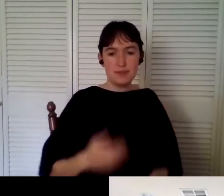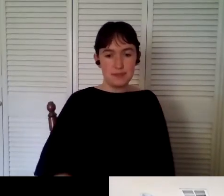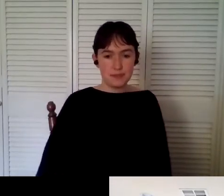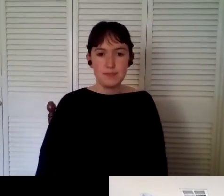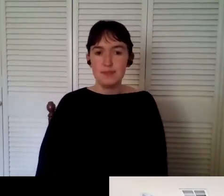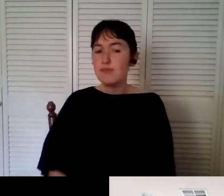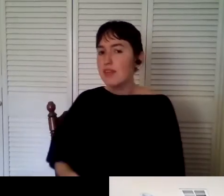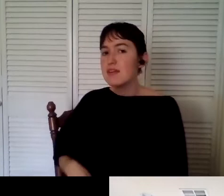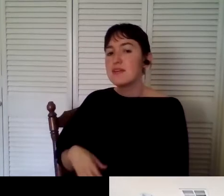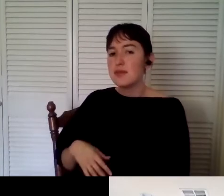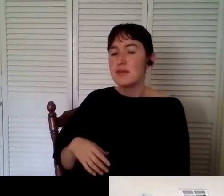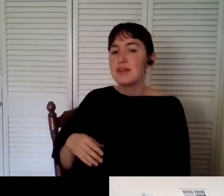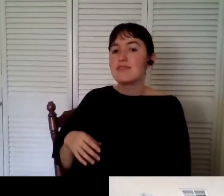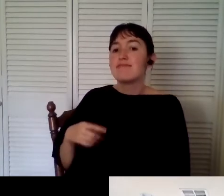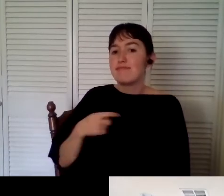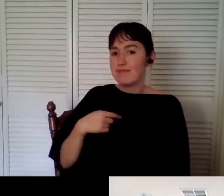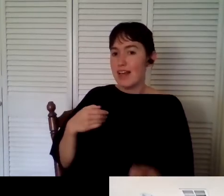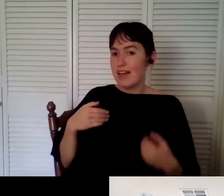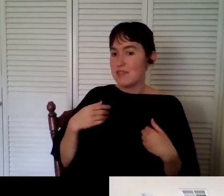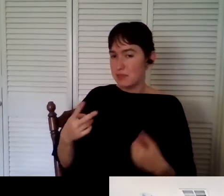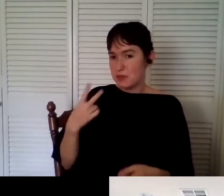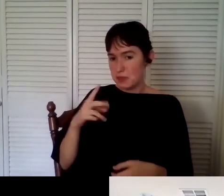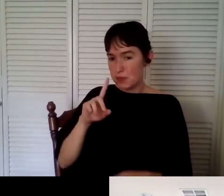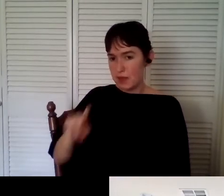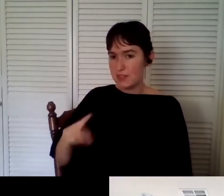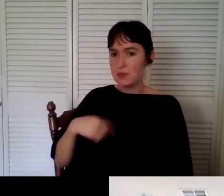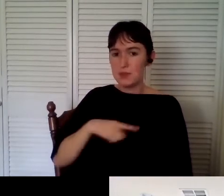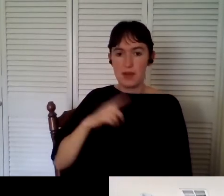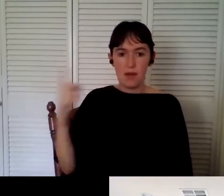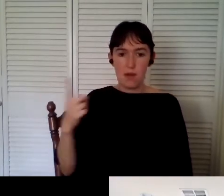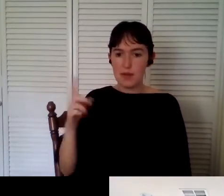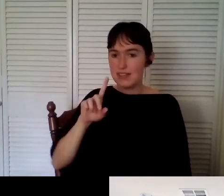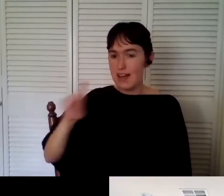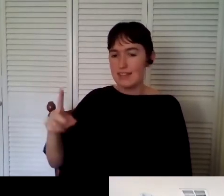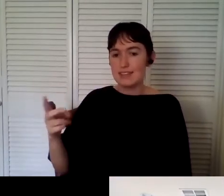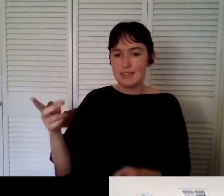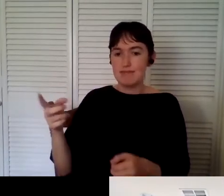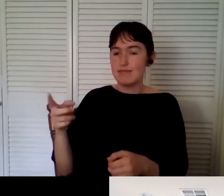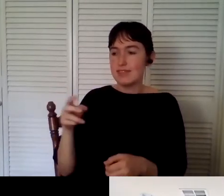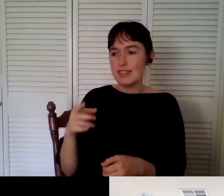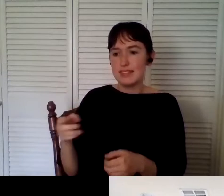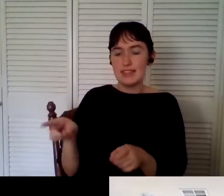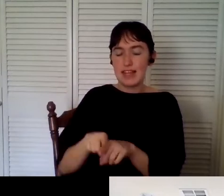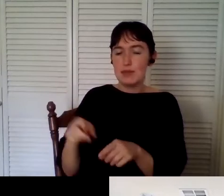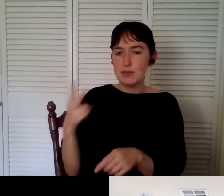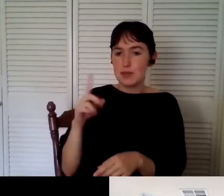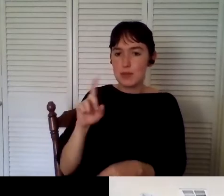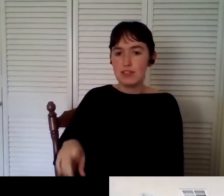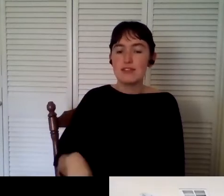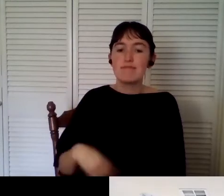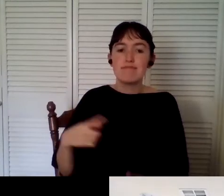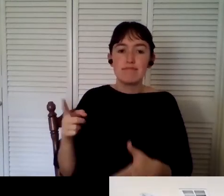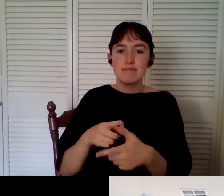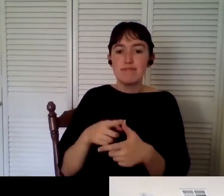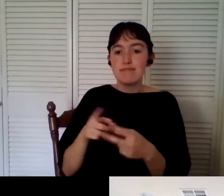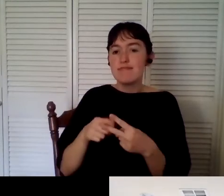have the same two questions that we ask all of our scientists. The first is, if you had everyone's attention in the whole world and you